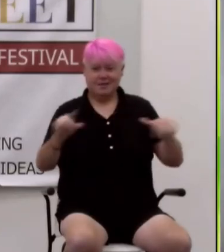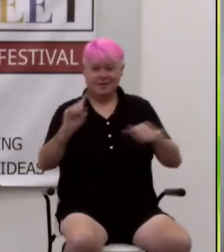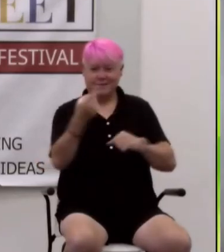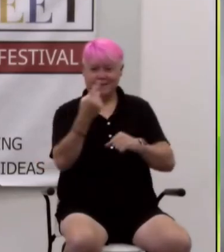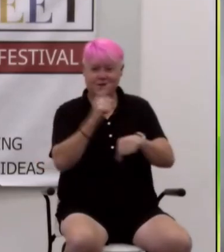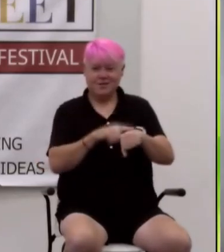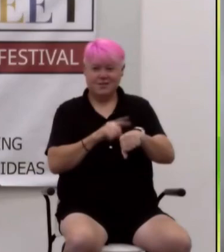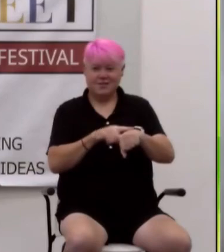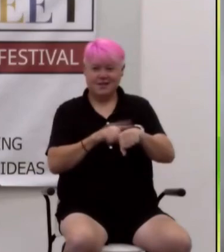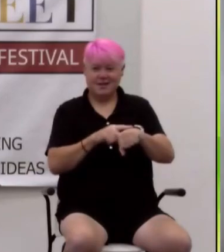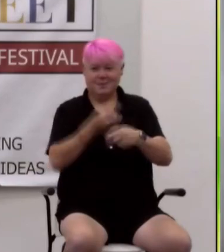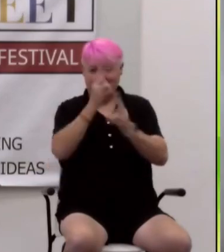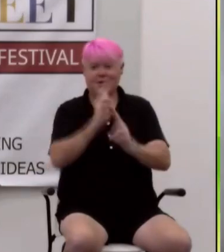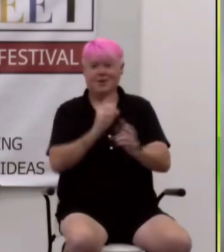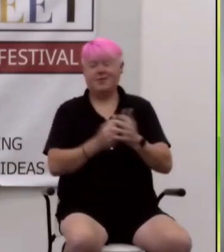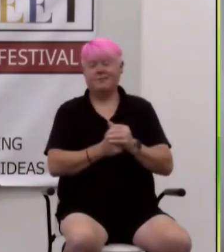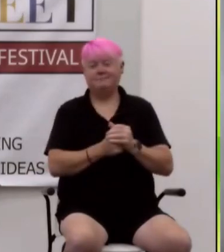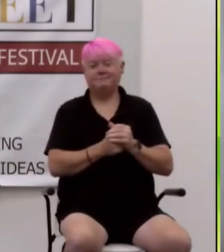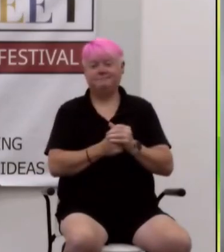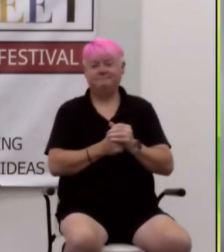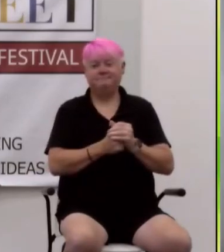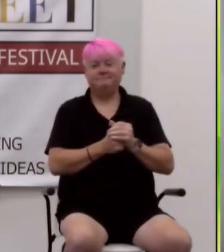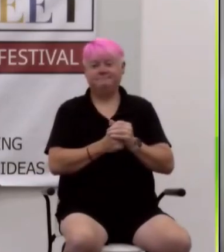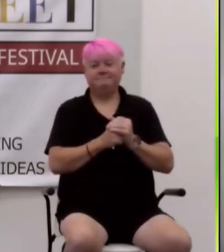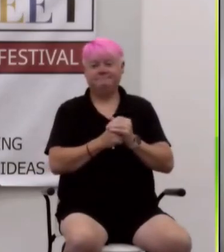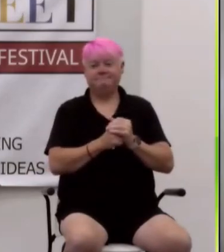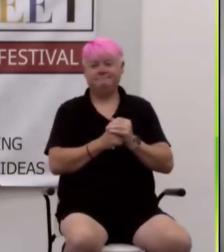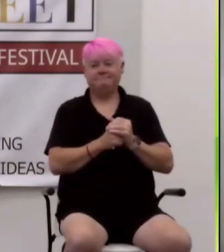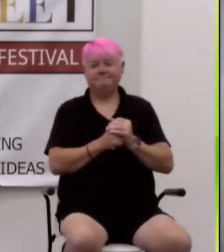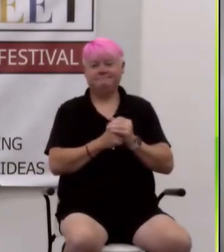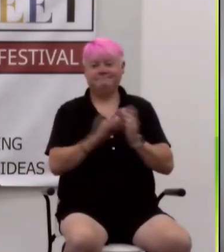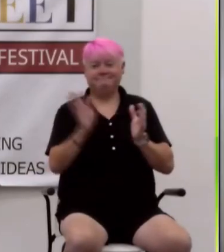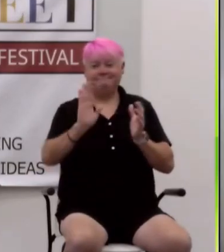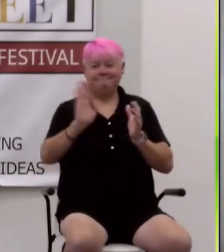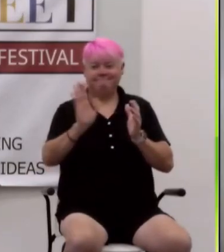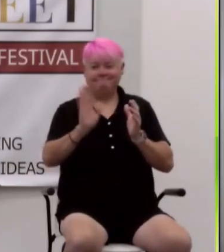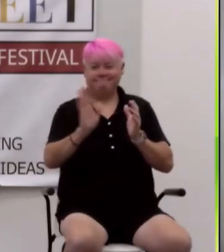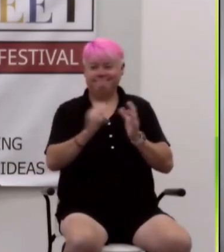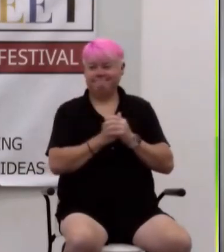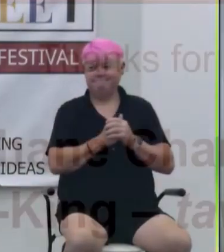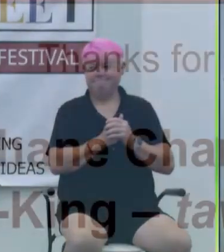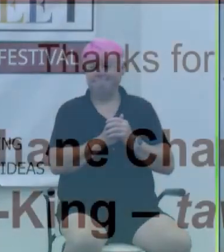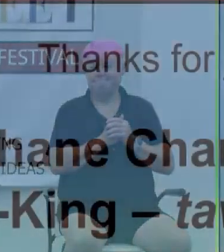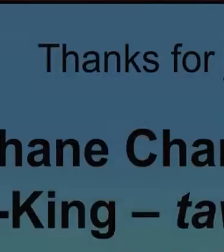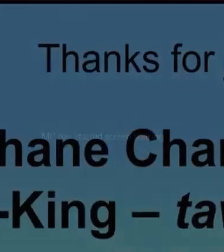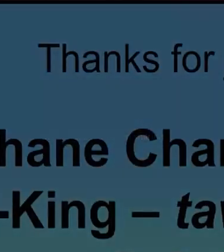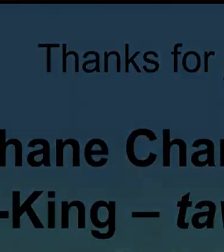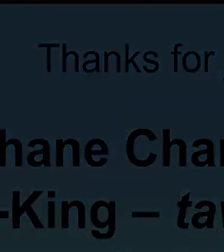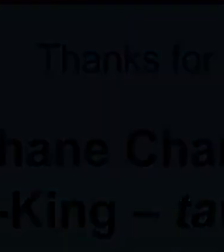I'm honored. Bye. Bye, thank you. Bye.